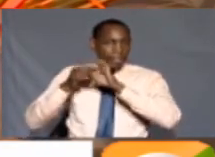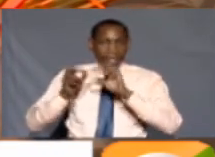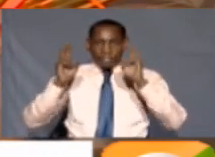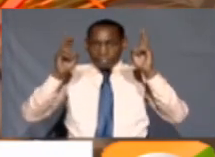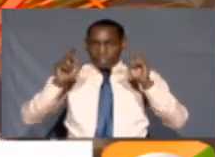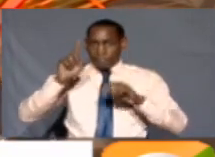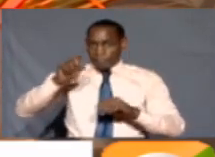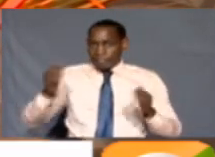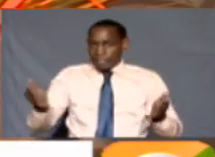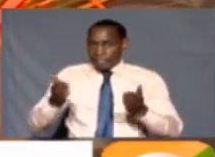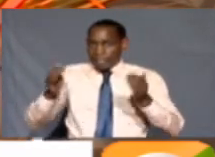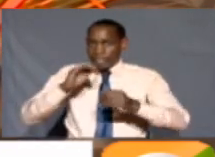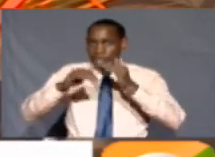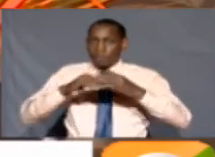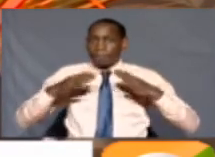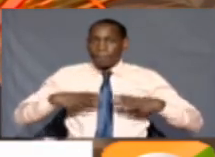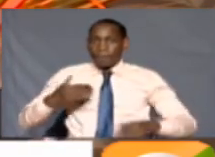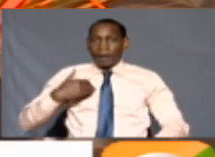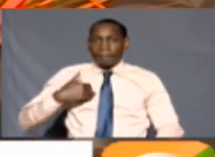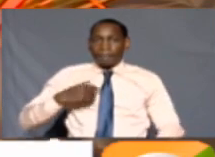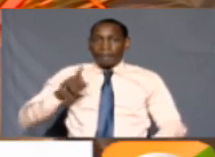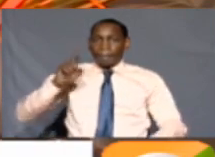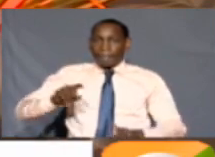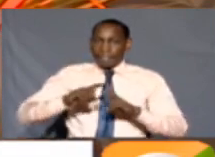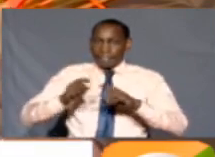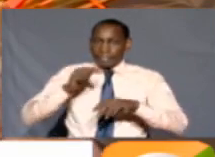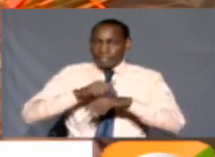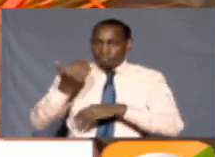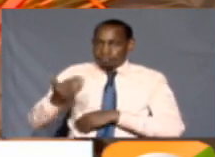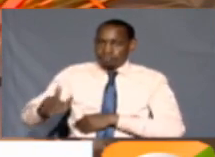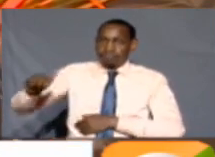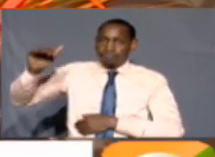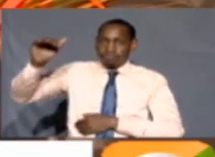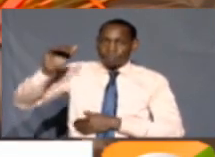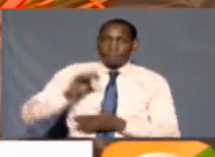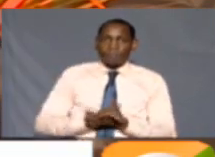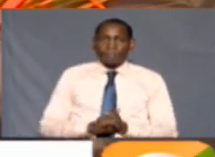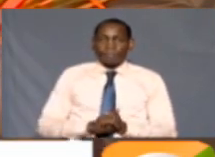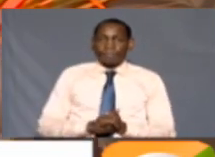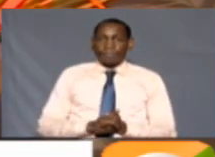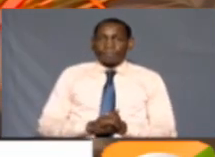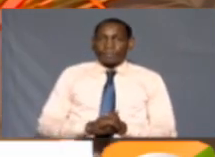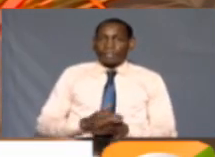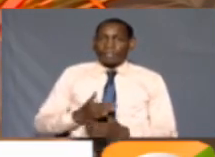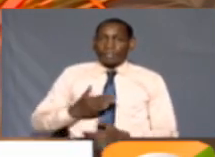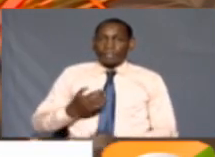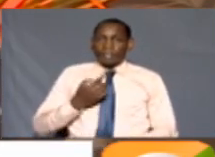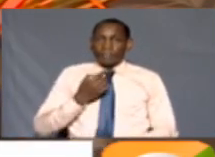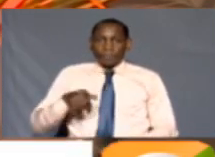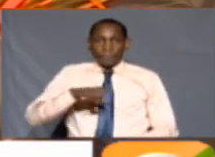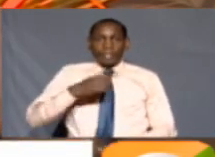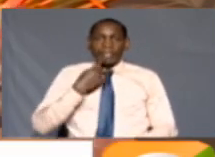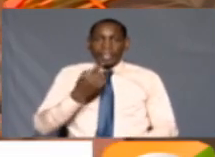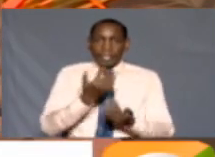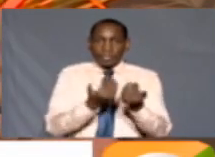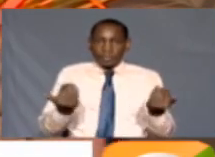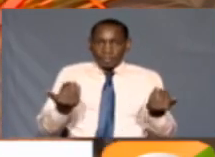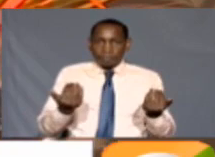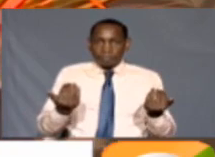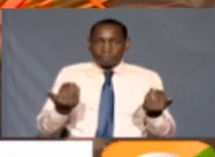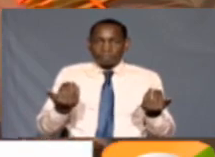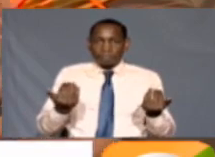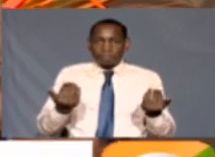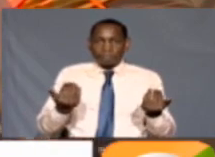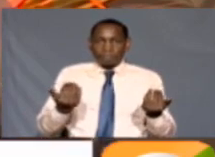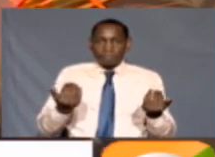to encourage all of us to have. And I think it has to start at a very young age. We tend to tell our children not to be honest, to